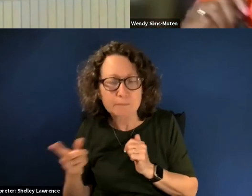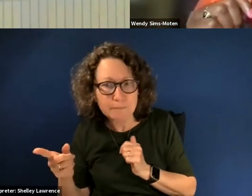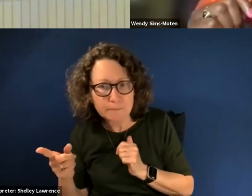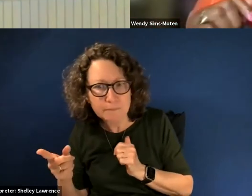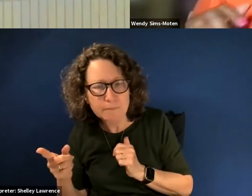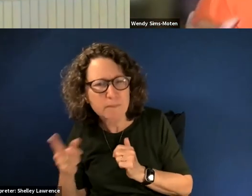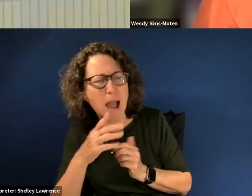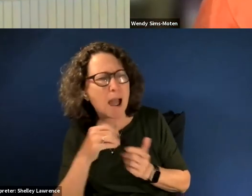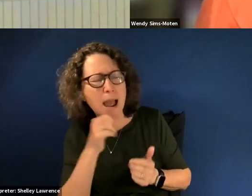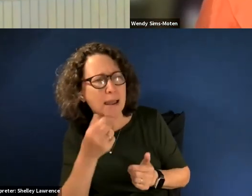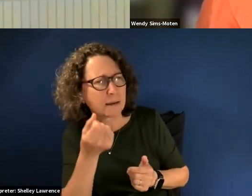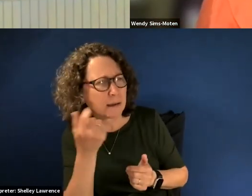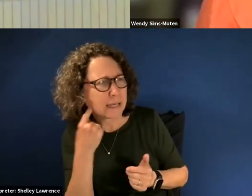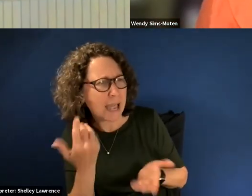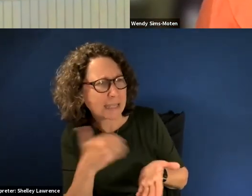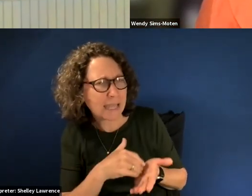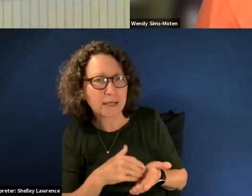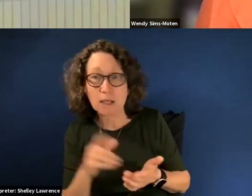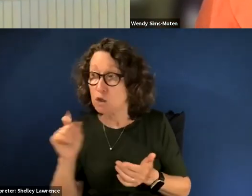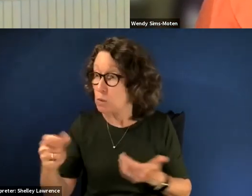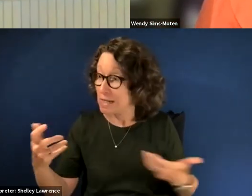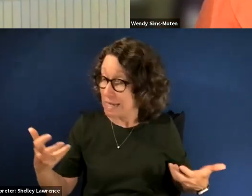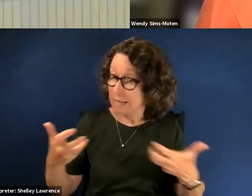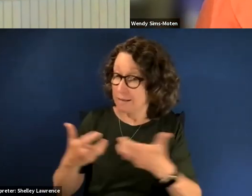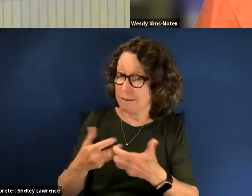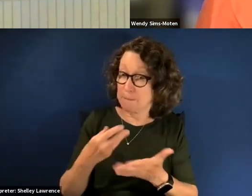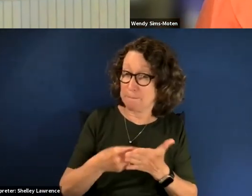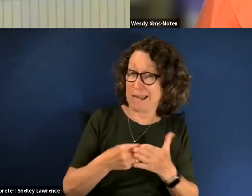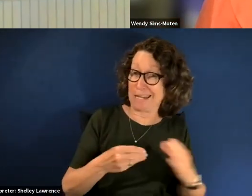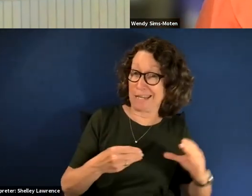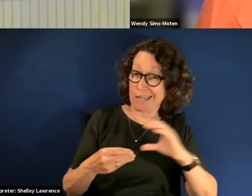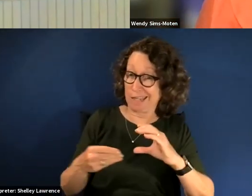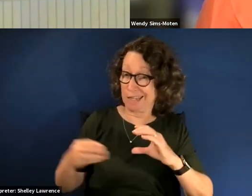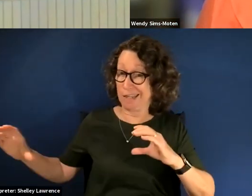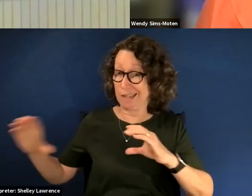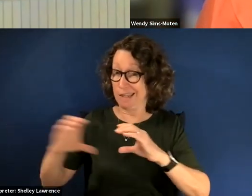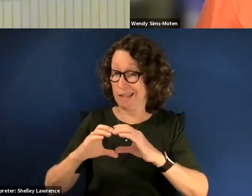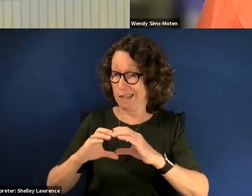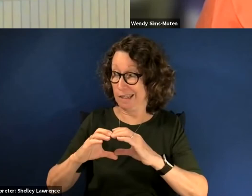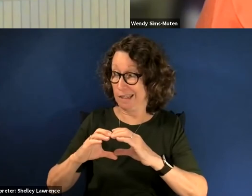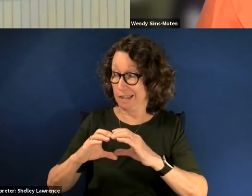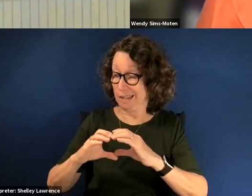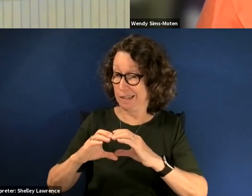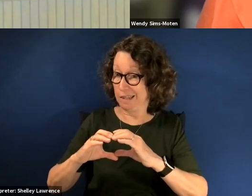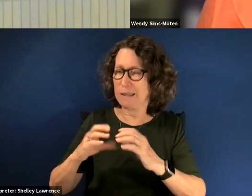I'm sorry, what was the question? I didn't hear you. Do we need a match to draw down any of these dollars?